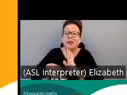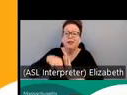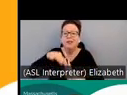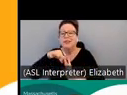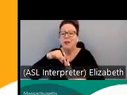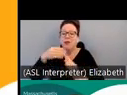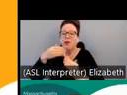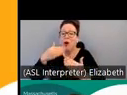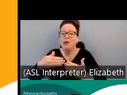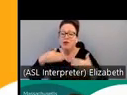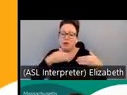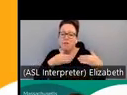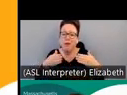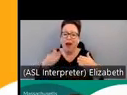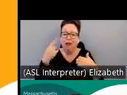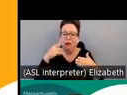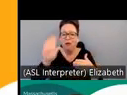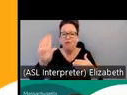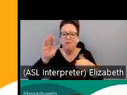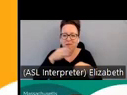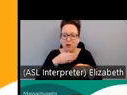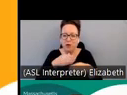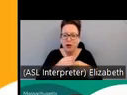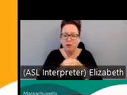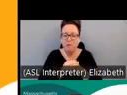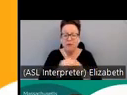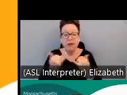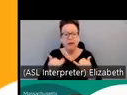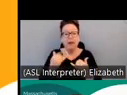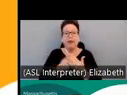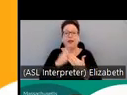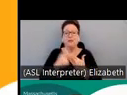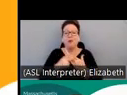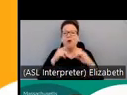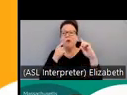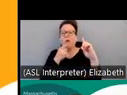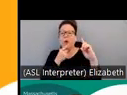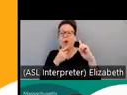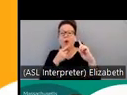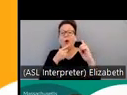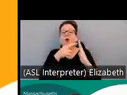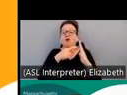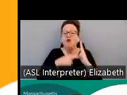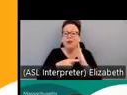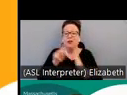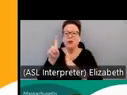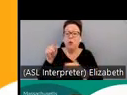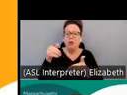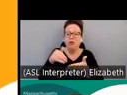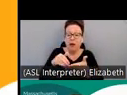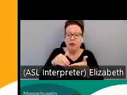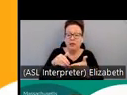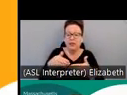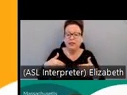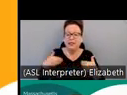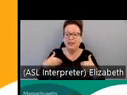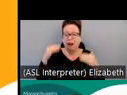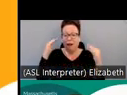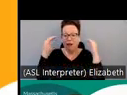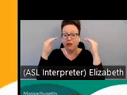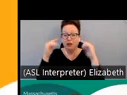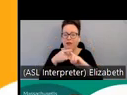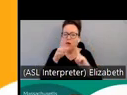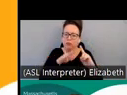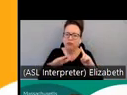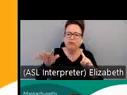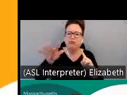pathway. The program is seeking to enroll 1,000 young adults from across the Commonwealth, but